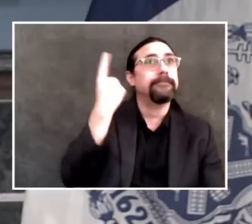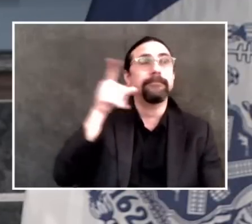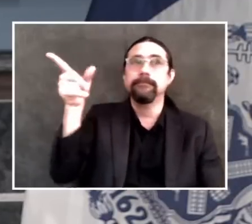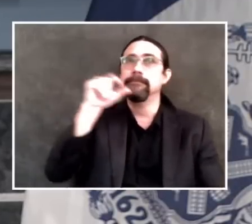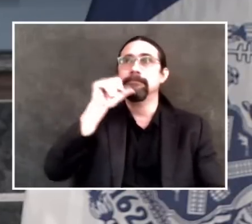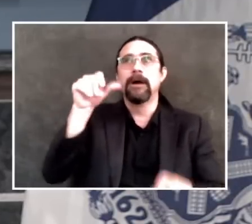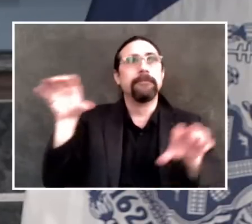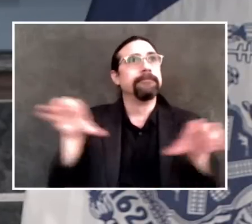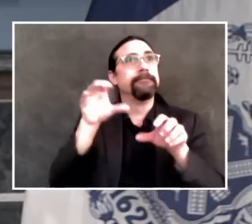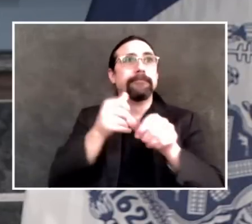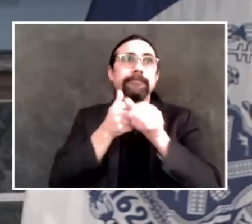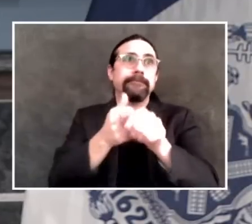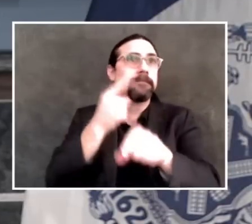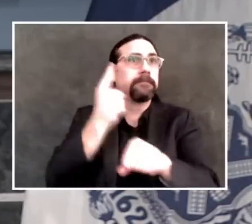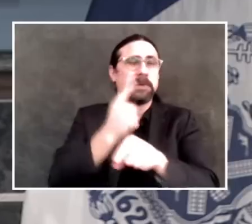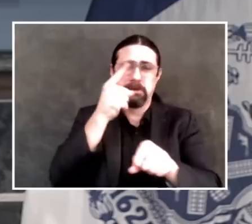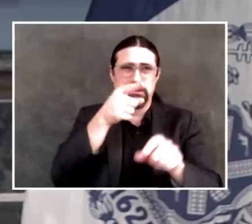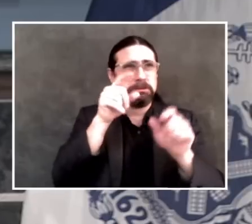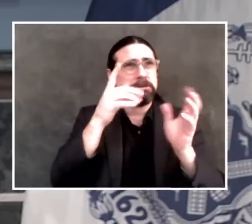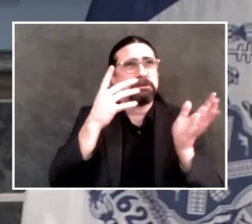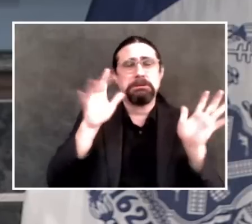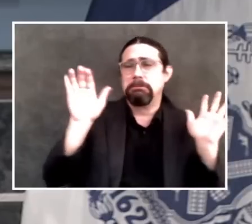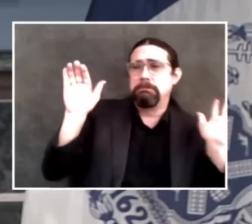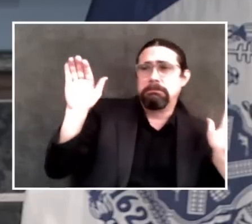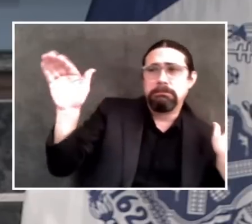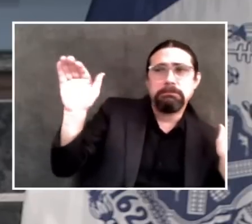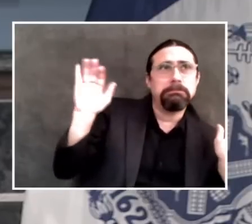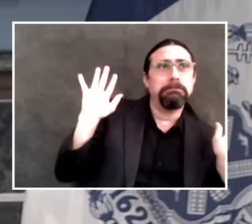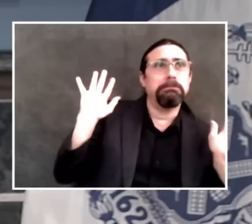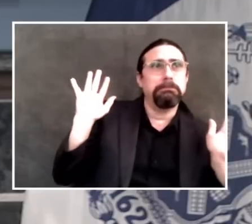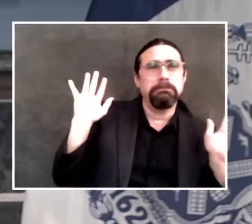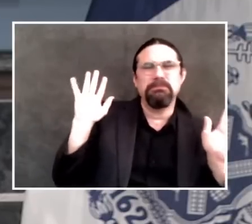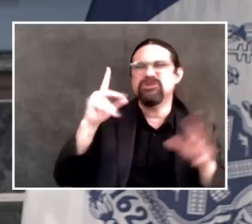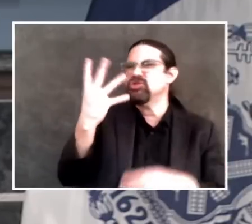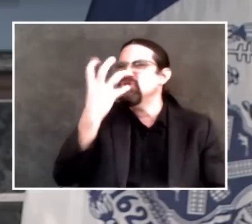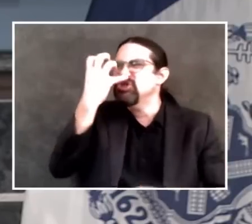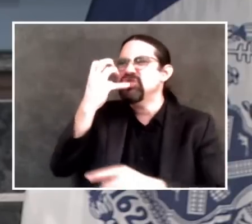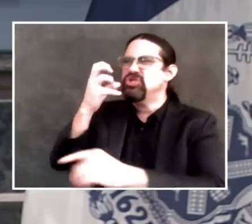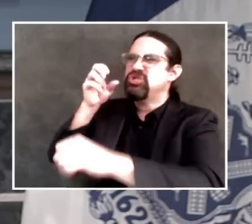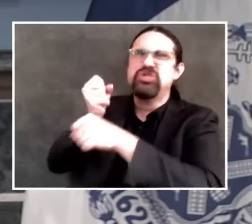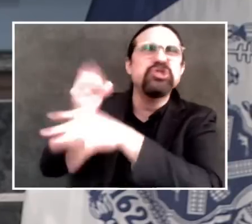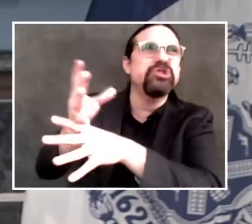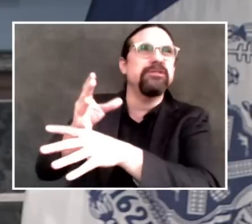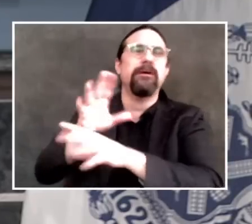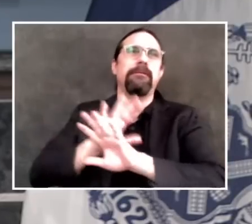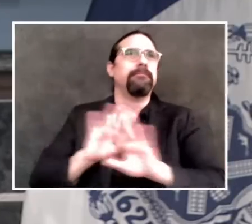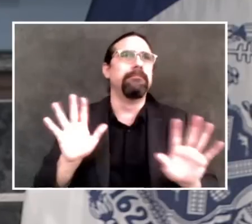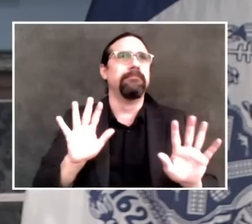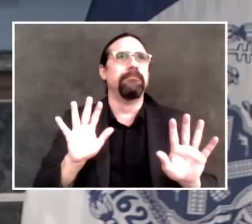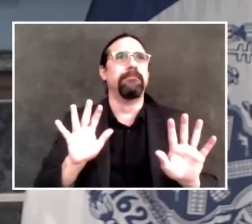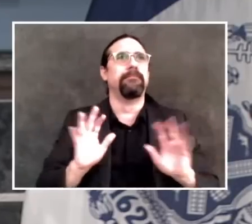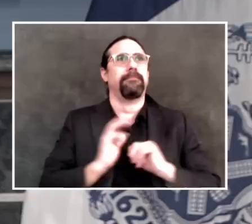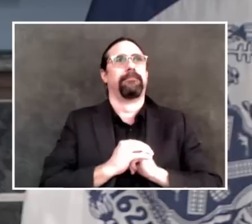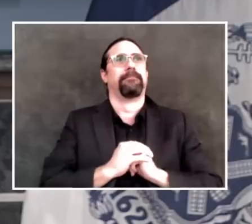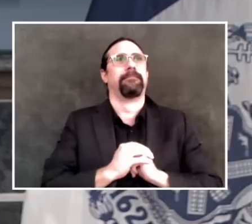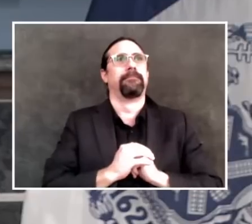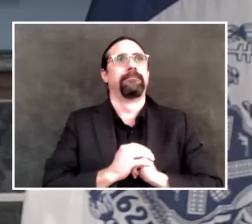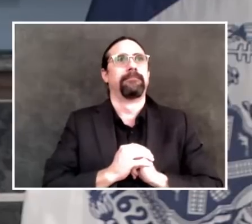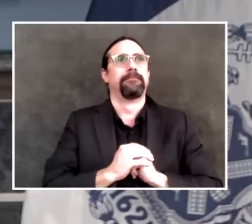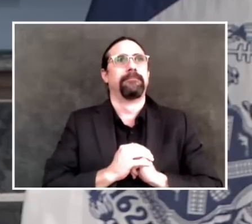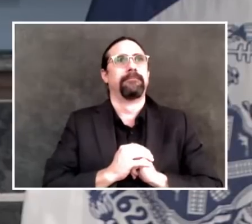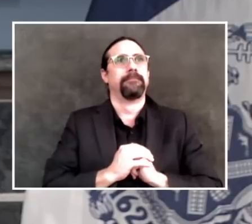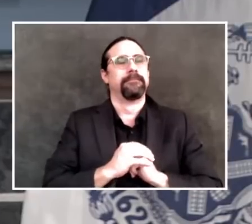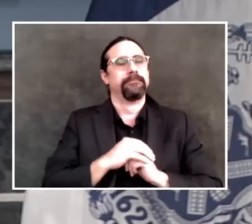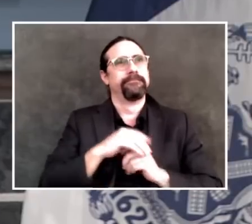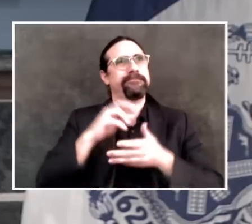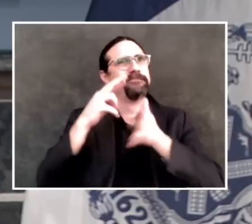even better, help them too. Because the rules are out there, the standards are out there. We have to help people, literally each person, do it better. Think of it this